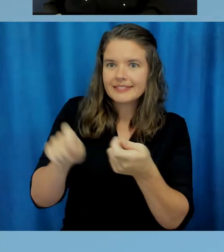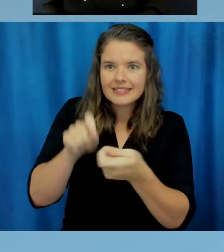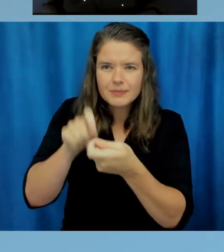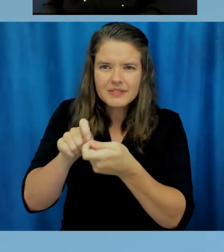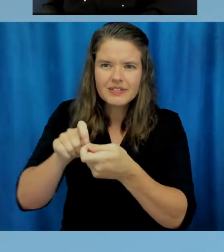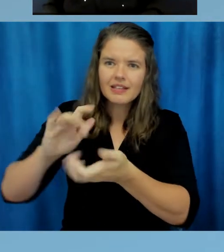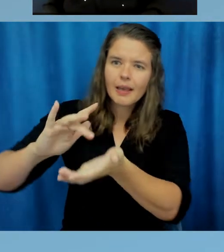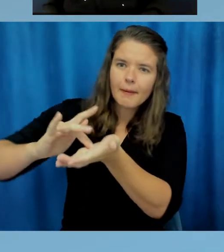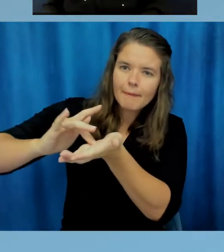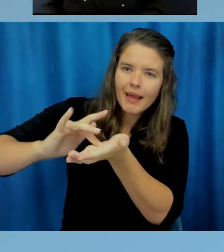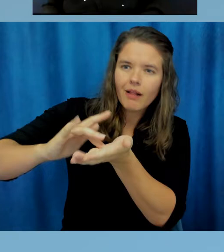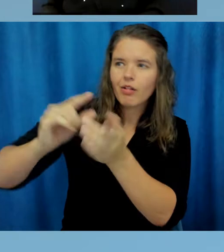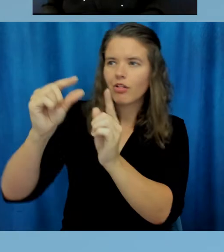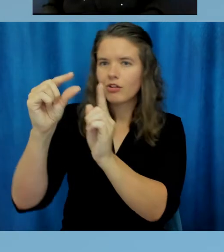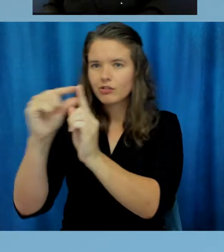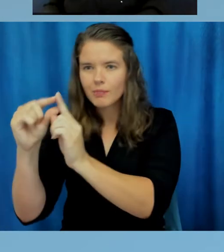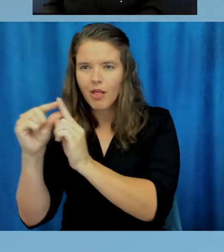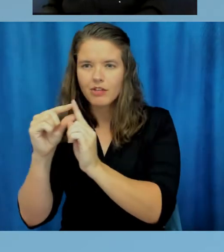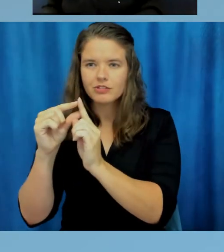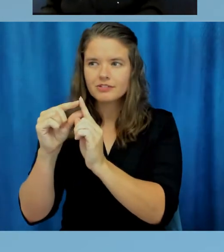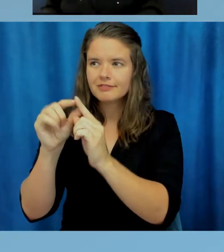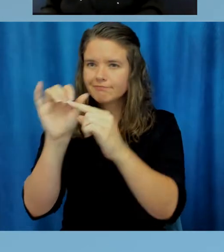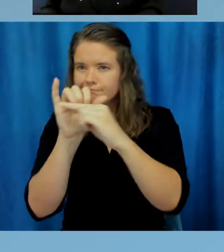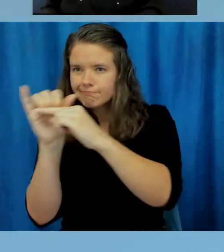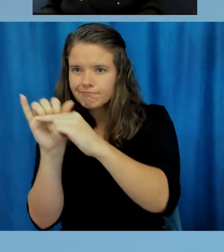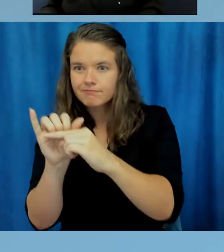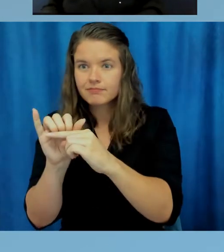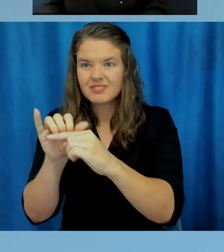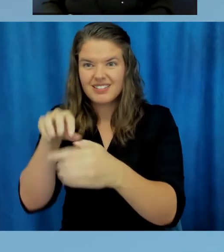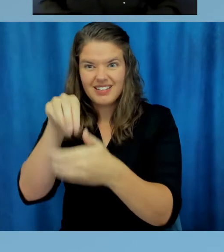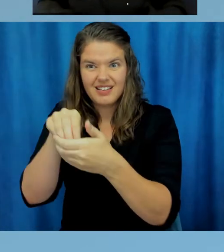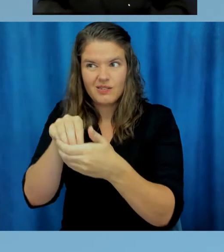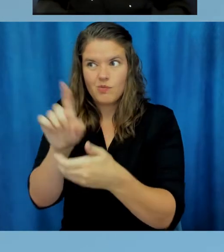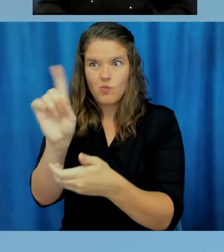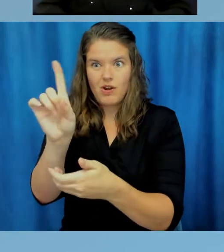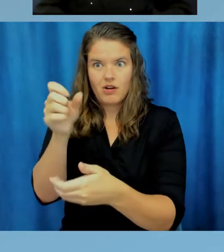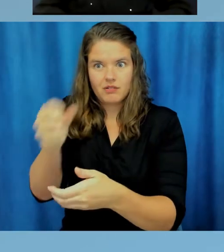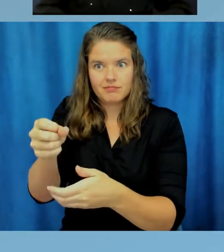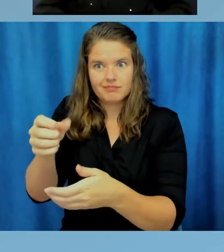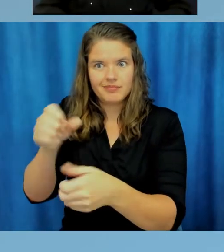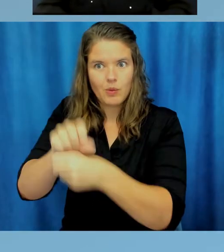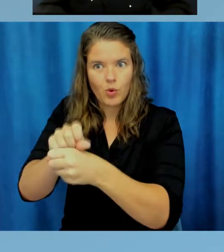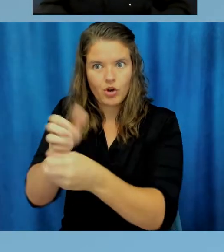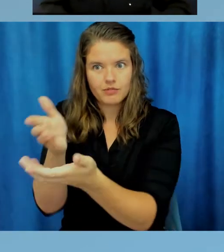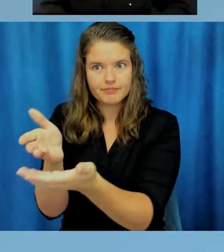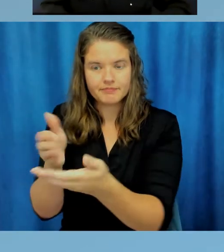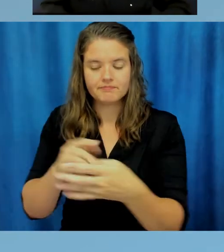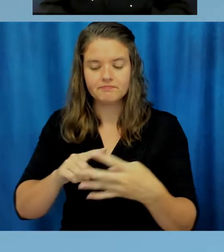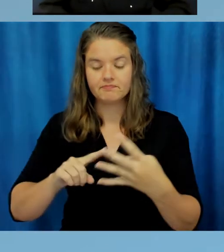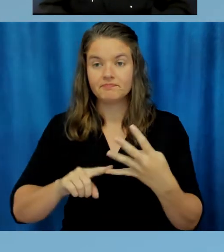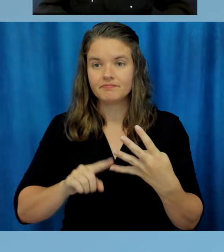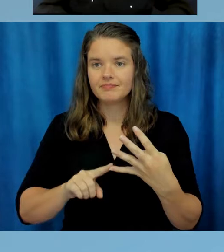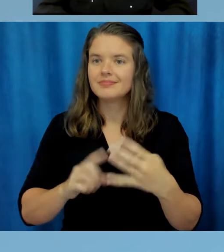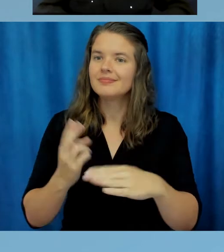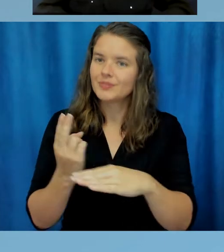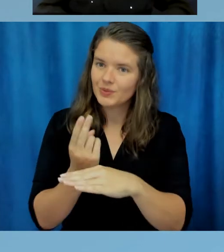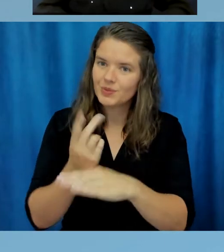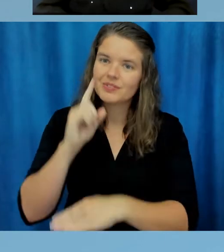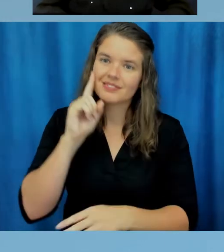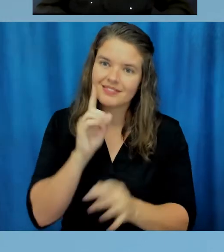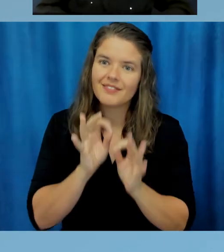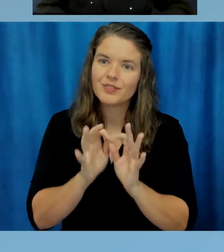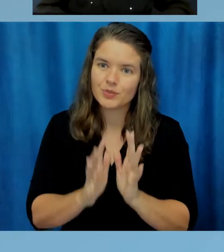specifically the medical terminology in the sector that they work. And number 4, use deaf